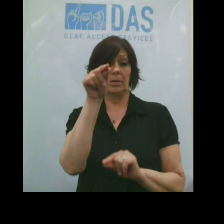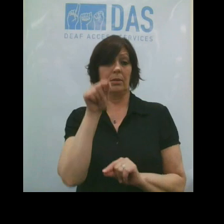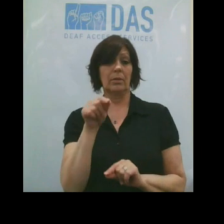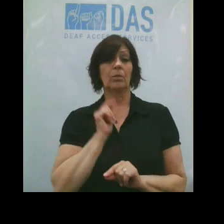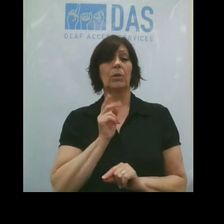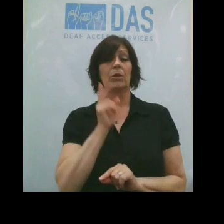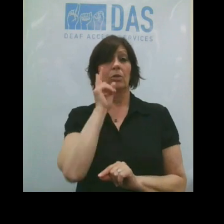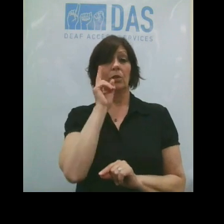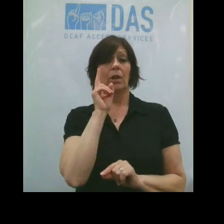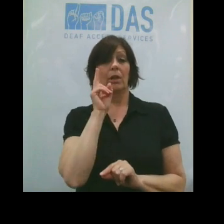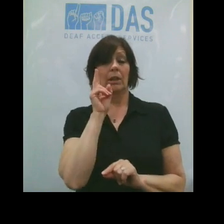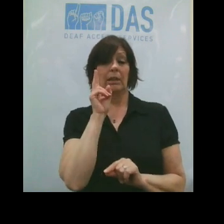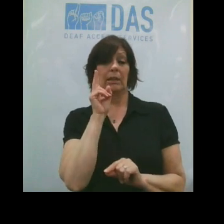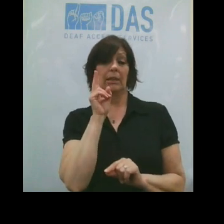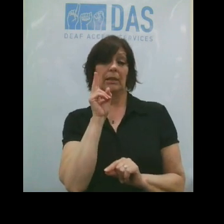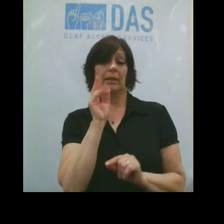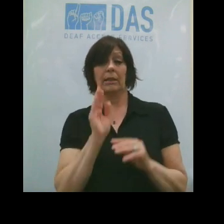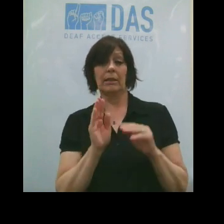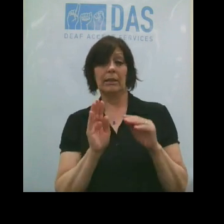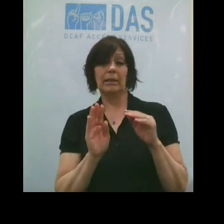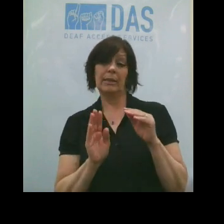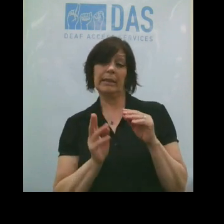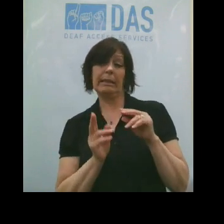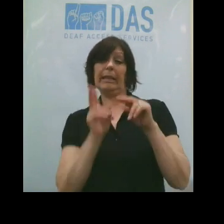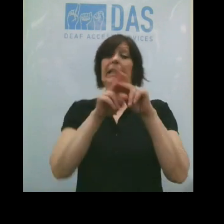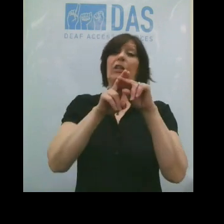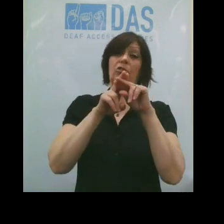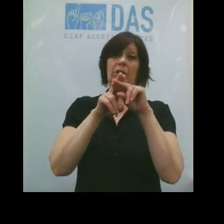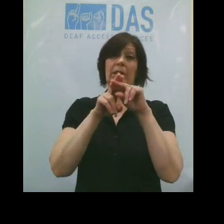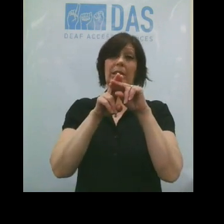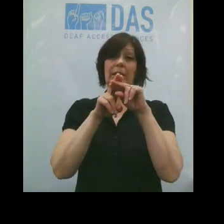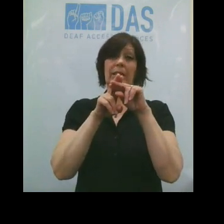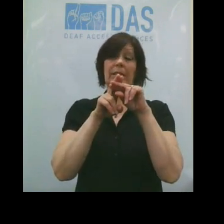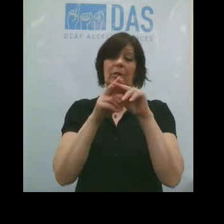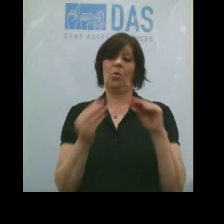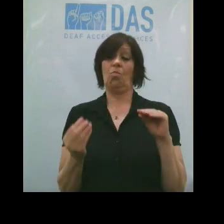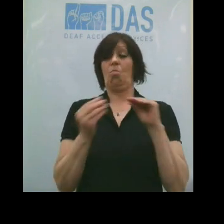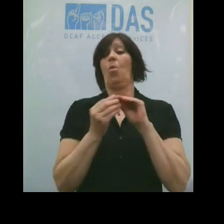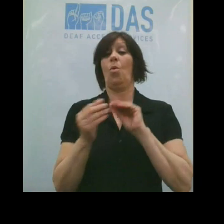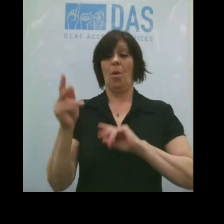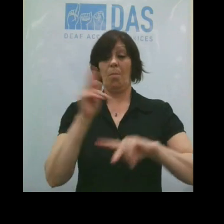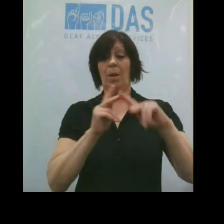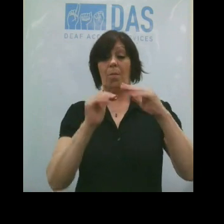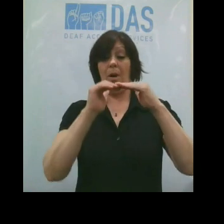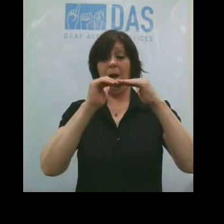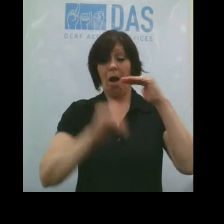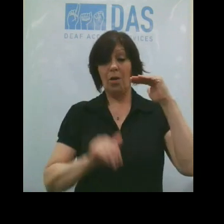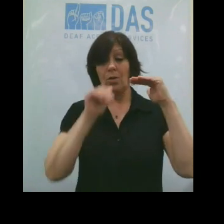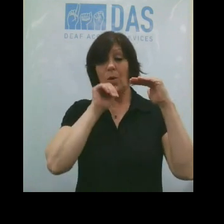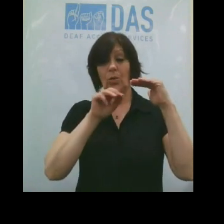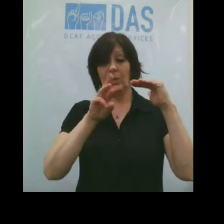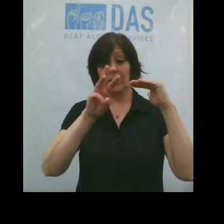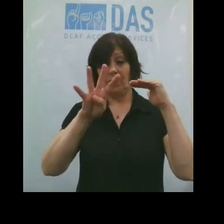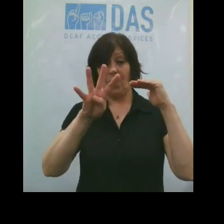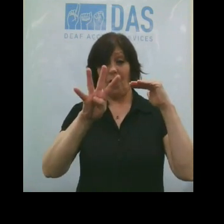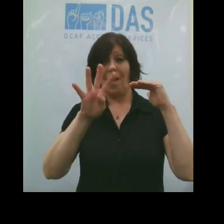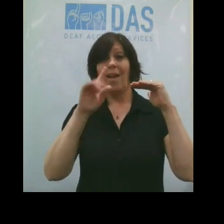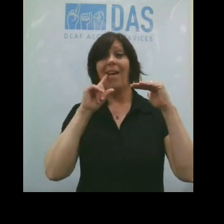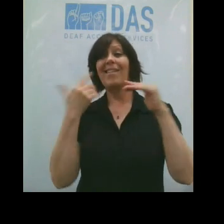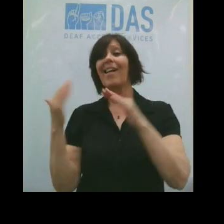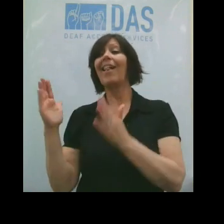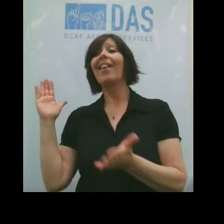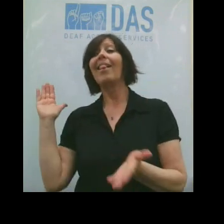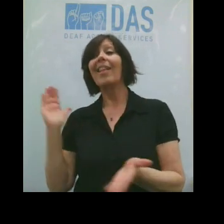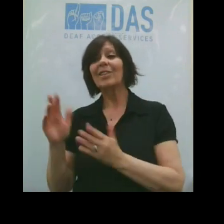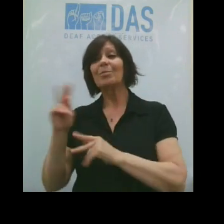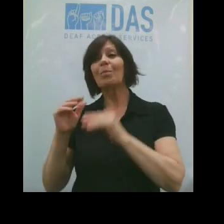saw an increase in the amount of patients under 64 and under, and a decrease in the number of patients 65 and